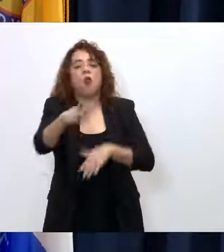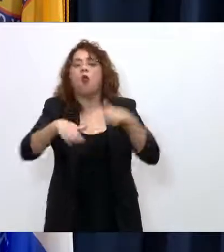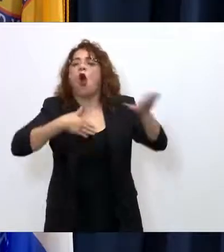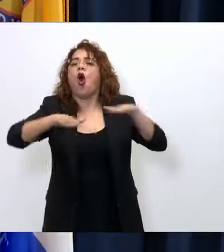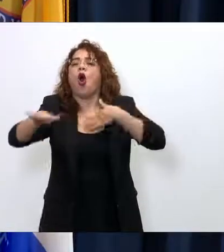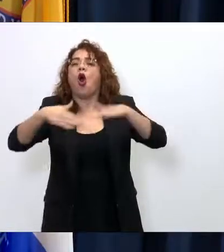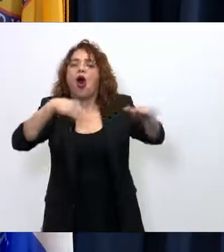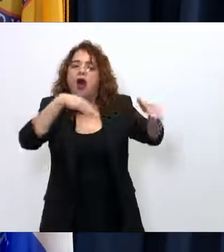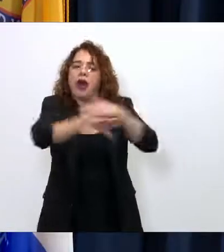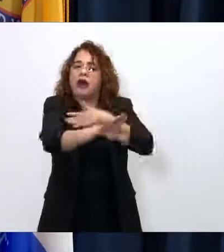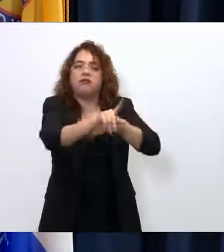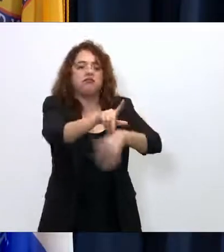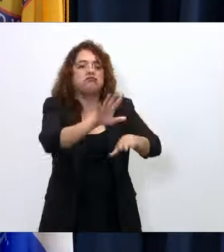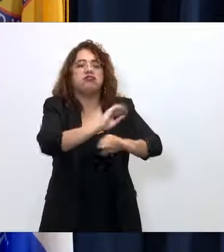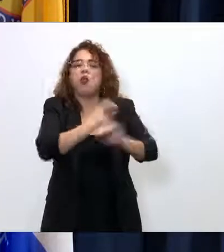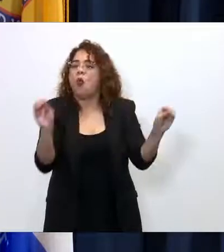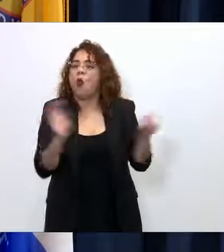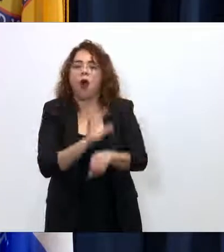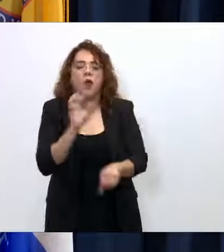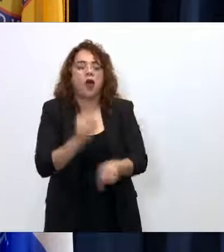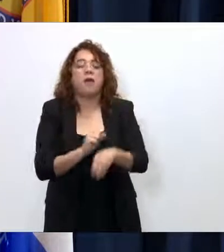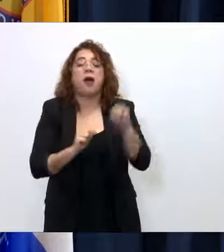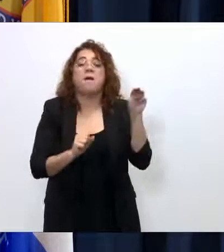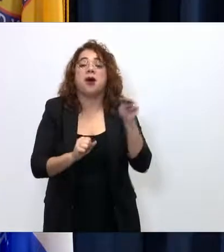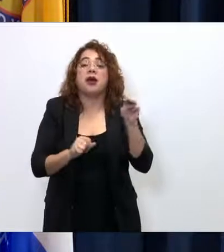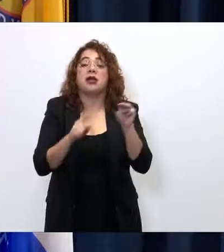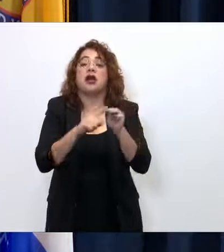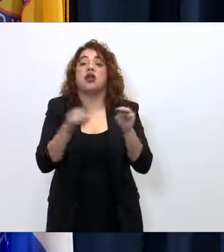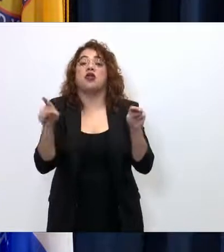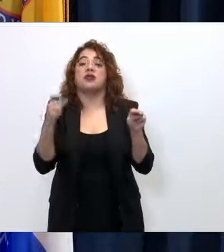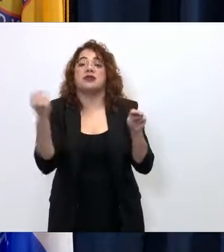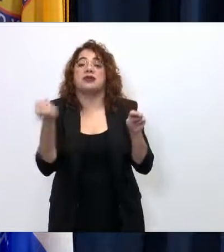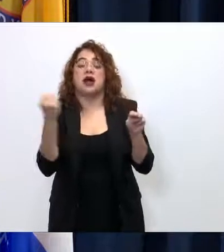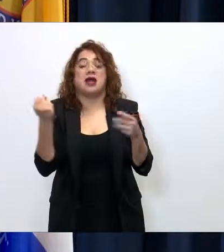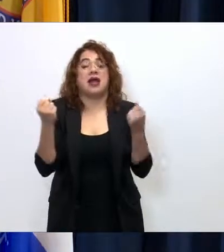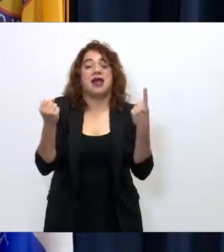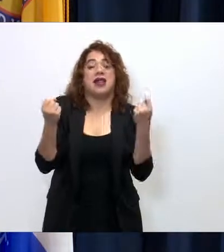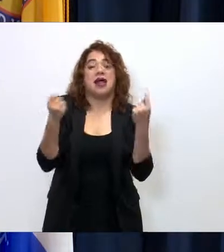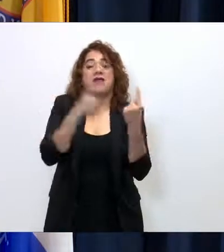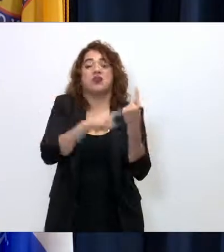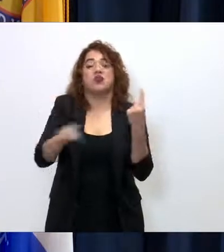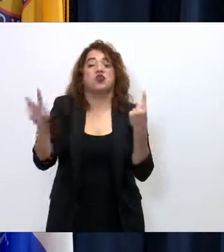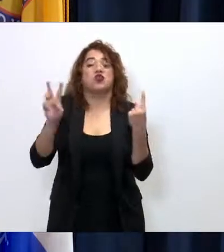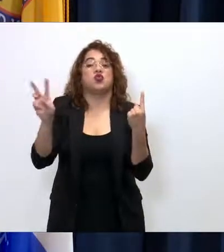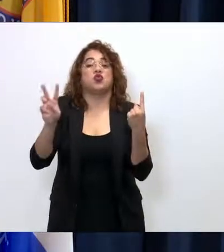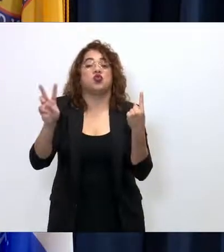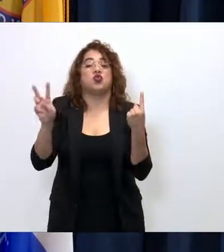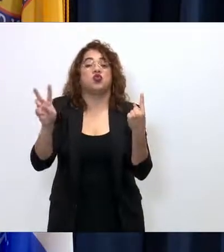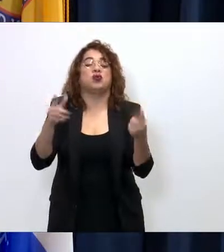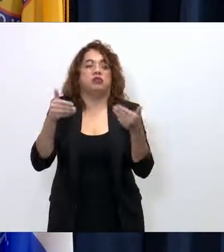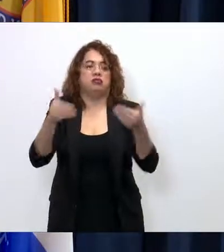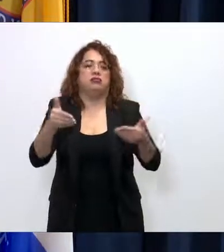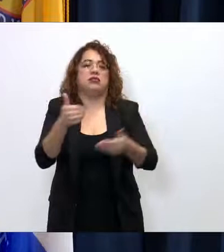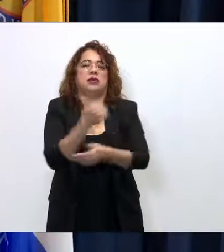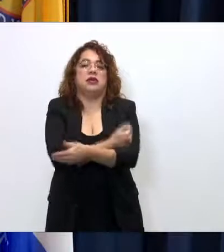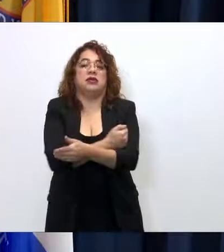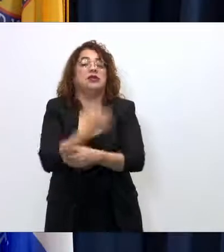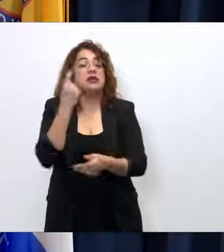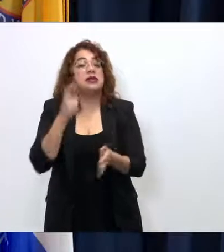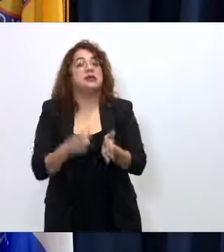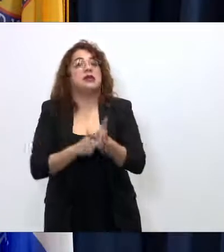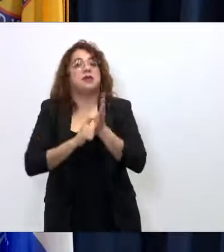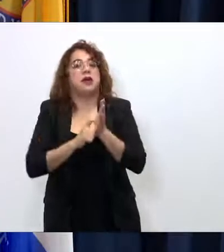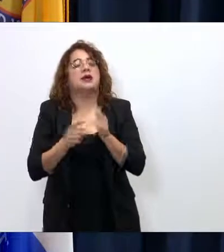convention center Monday through Saturday, 11 a.m. to 2 p.m. and receive your vaccine. And because of the high